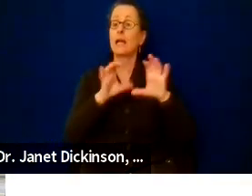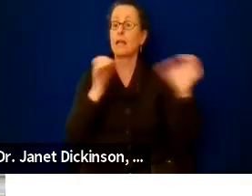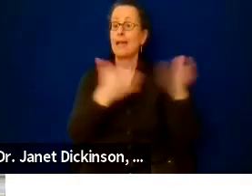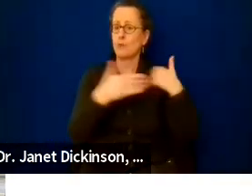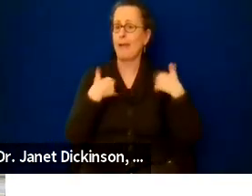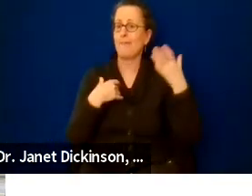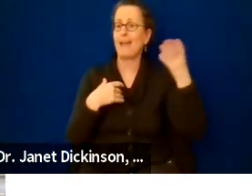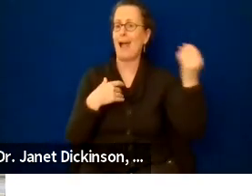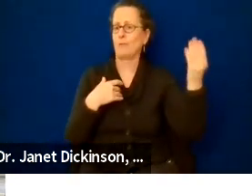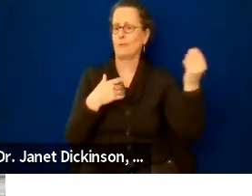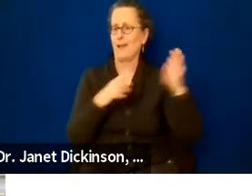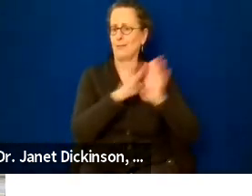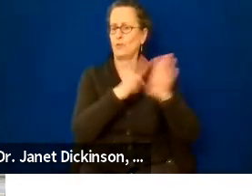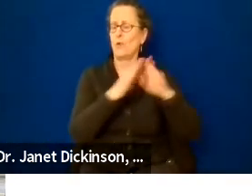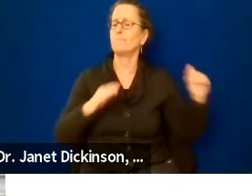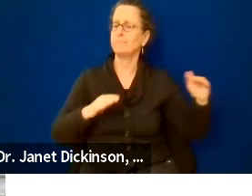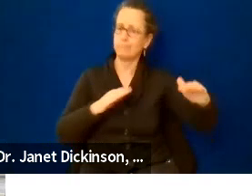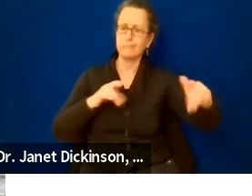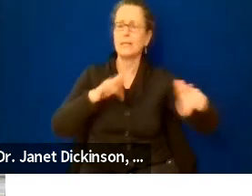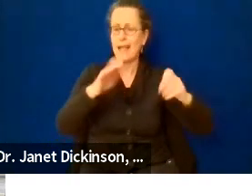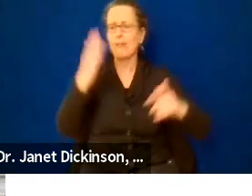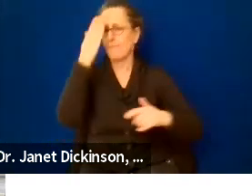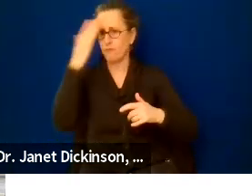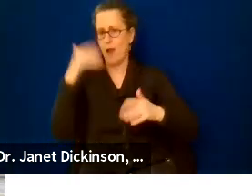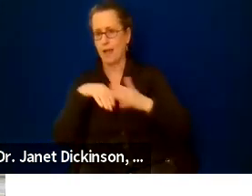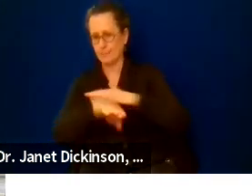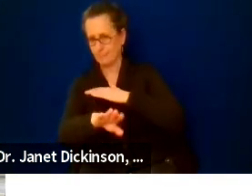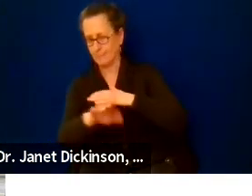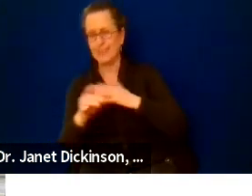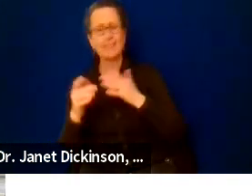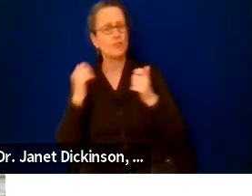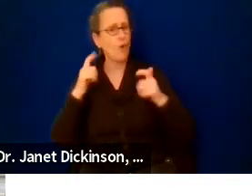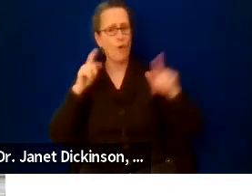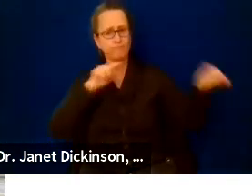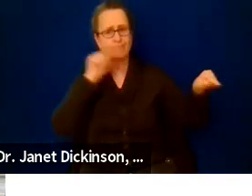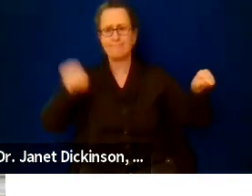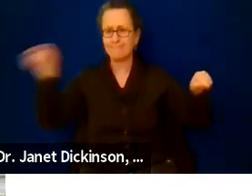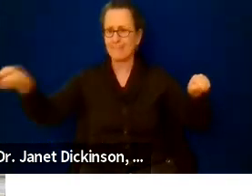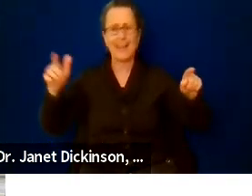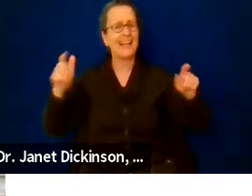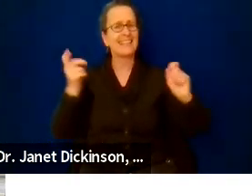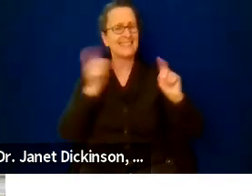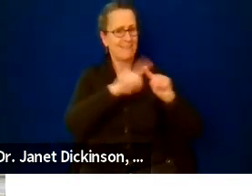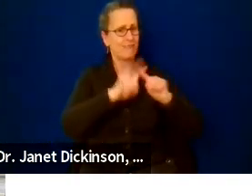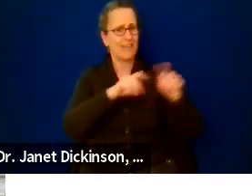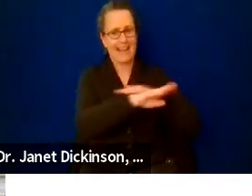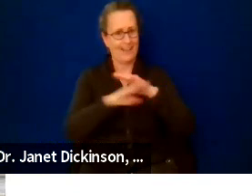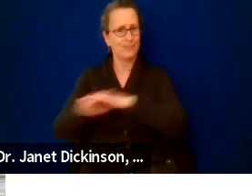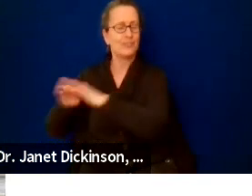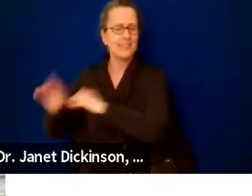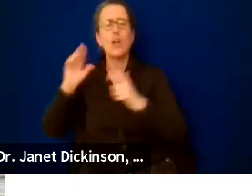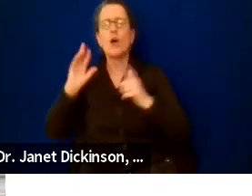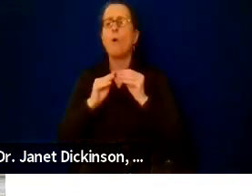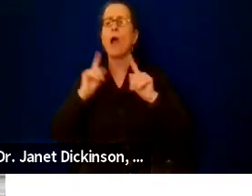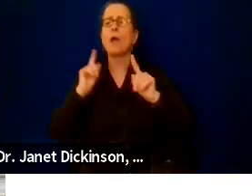doors and 2 classes that will come through the portico. Our bus will just do the same as it's been doing, just drop off,